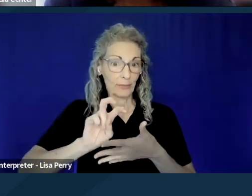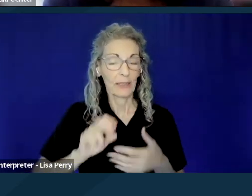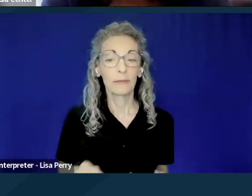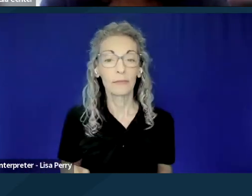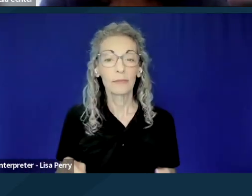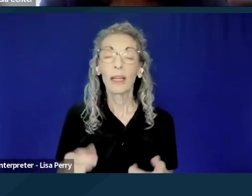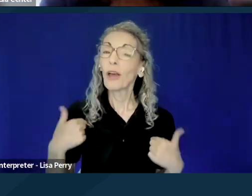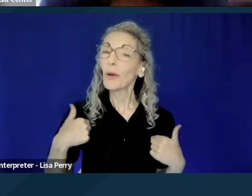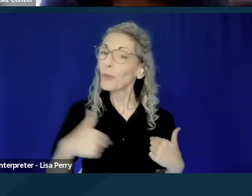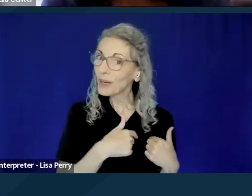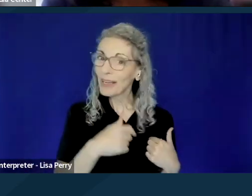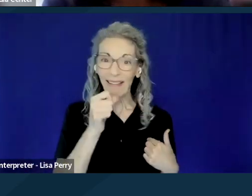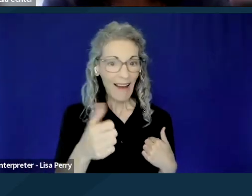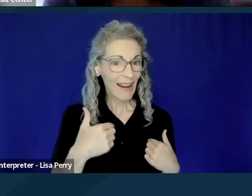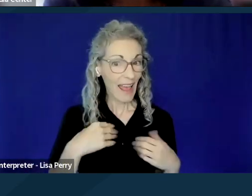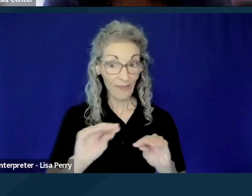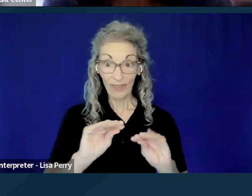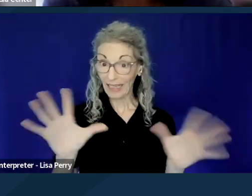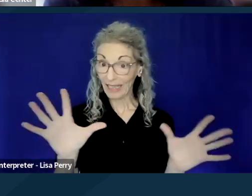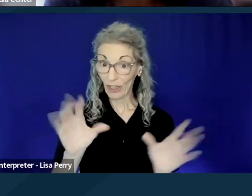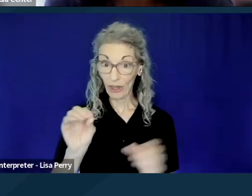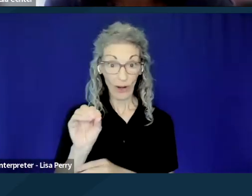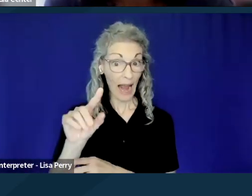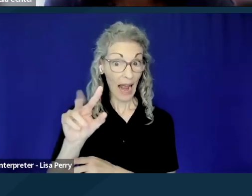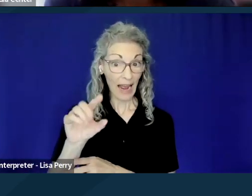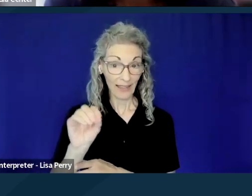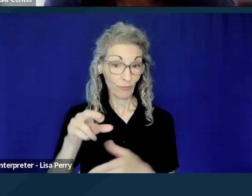clear outcomes yet